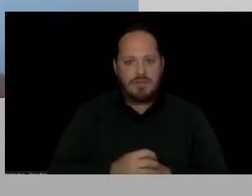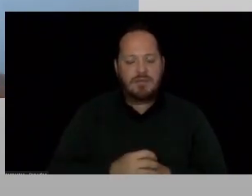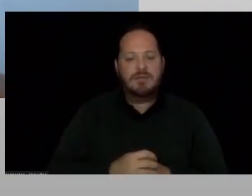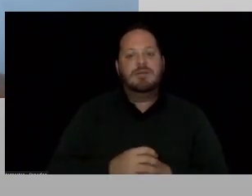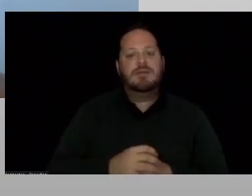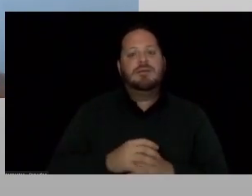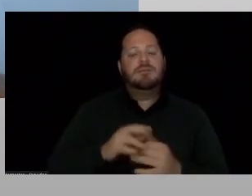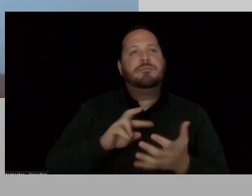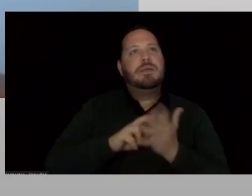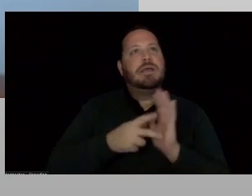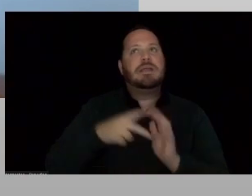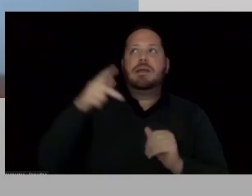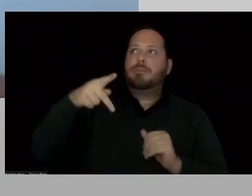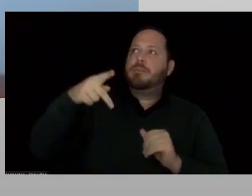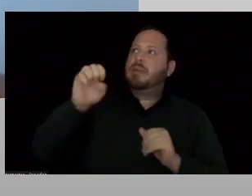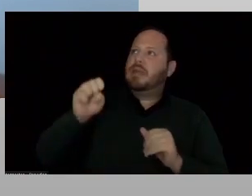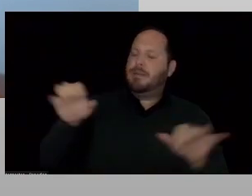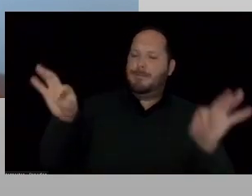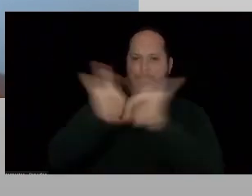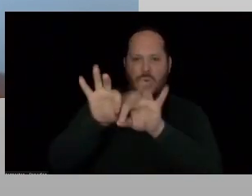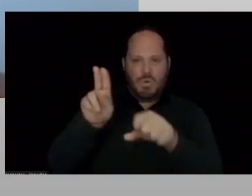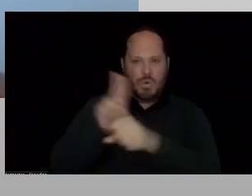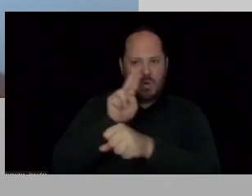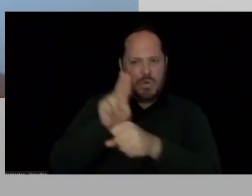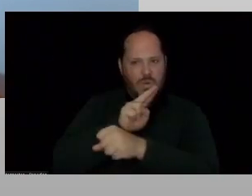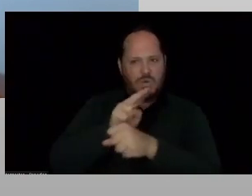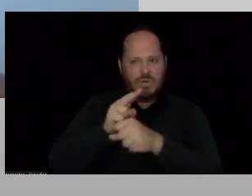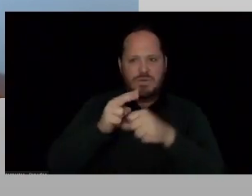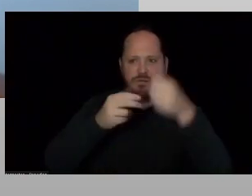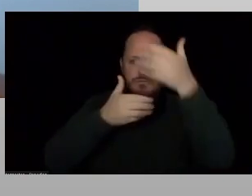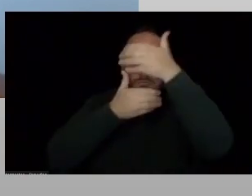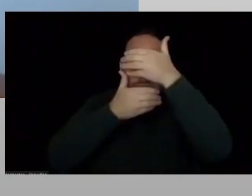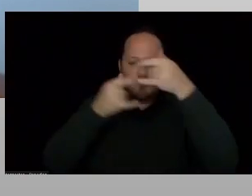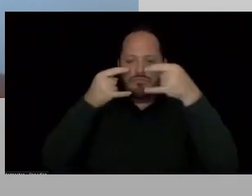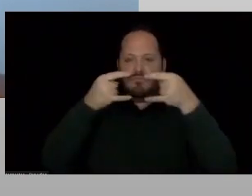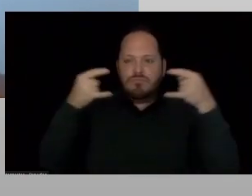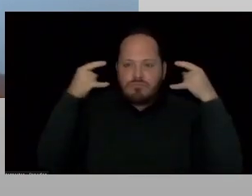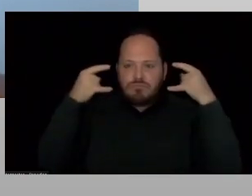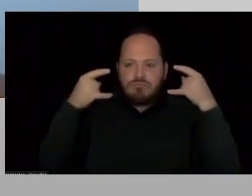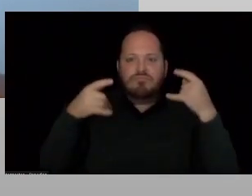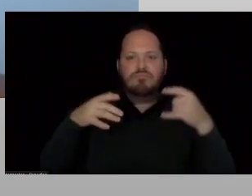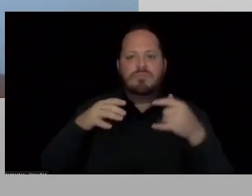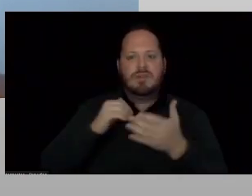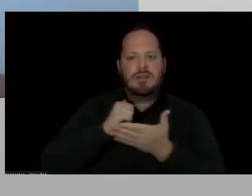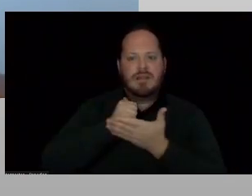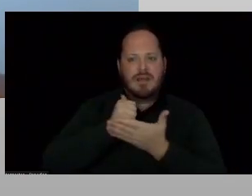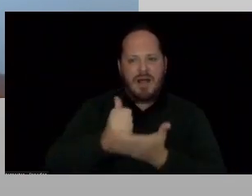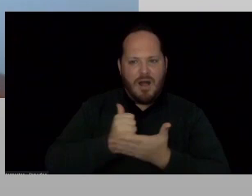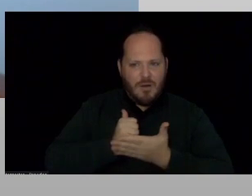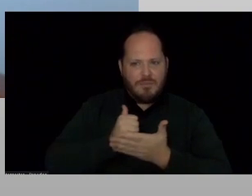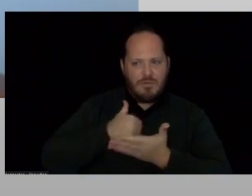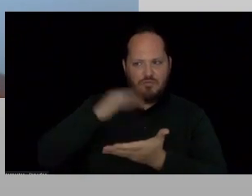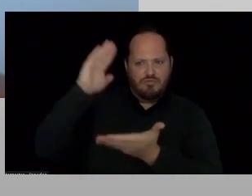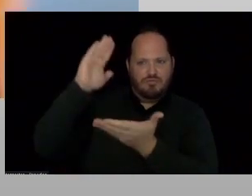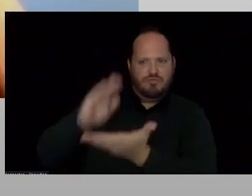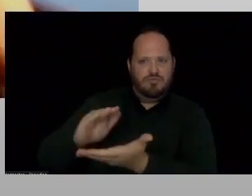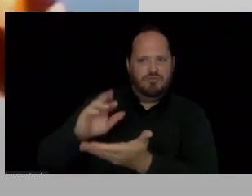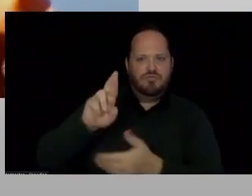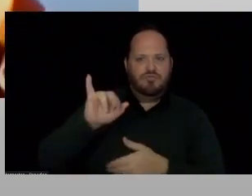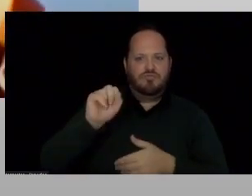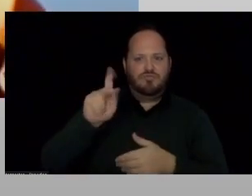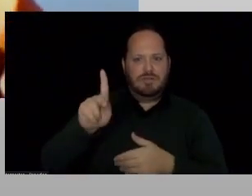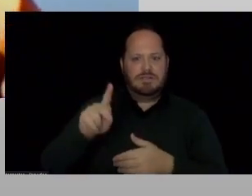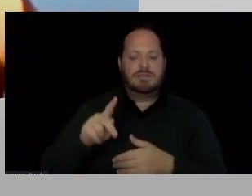these areas is a priority when you want to reduce your infection risk. This could be with some combination of a mask